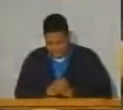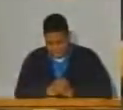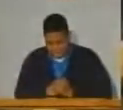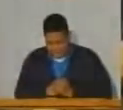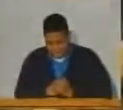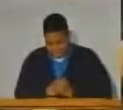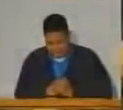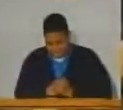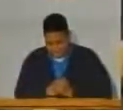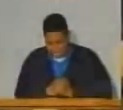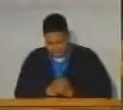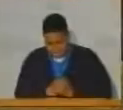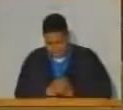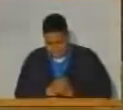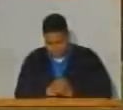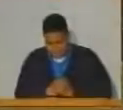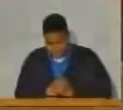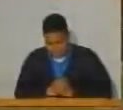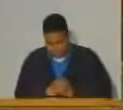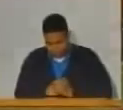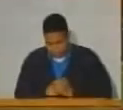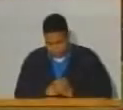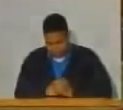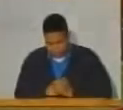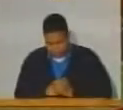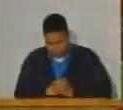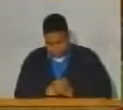Foreign affairs and foreign trade.